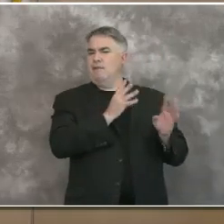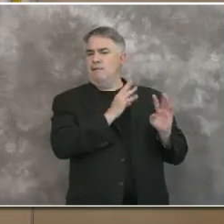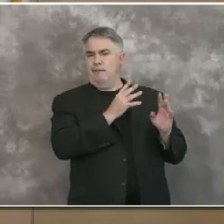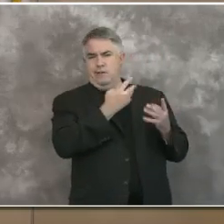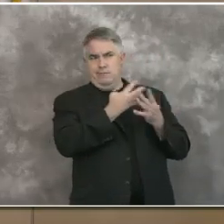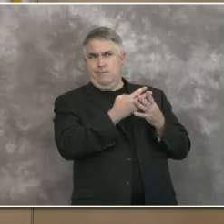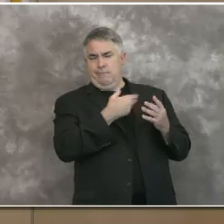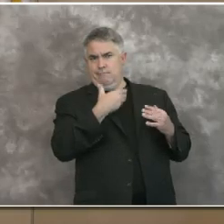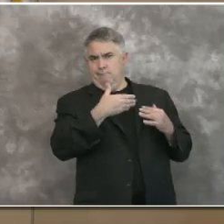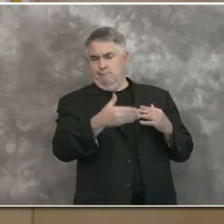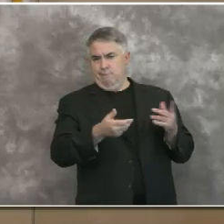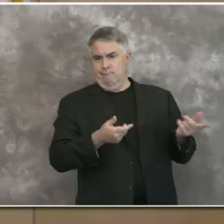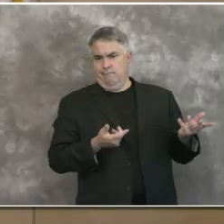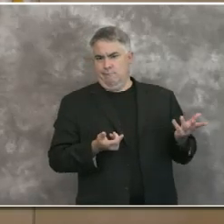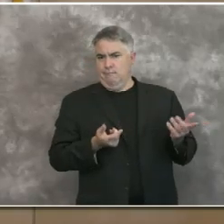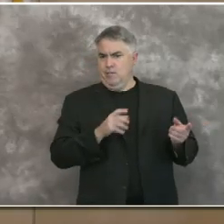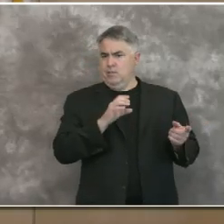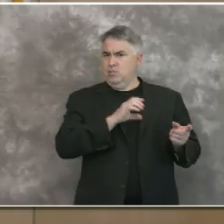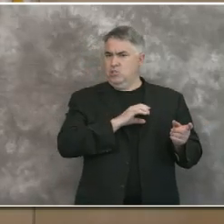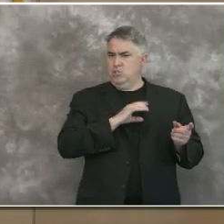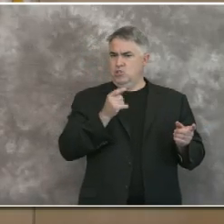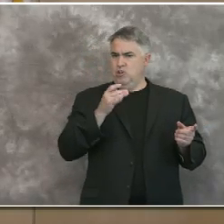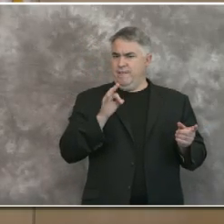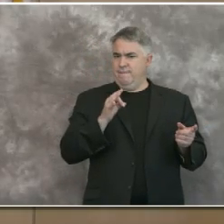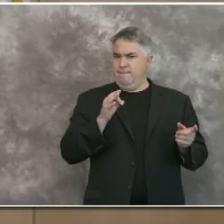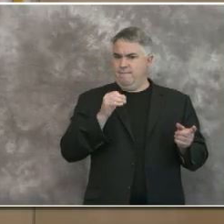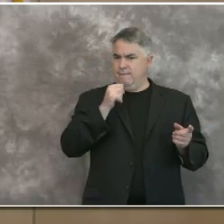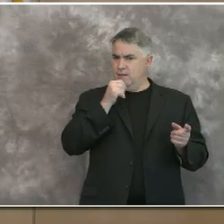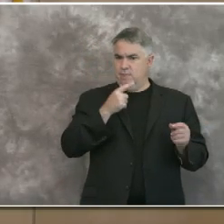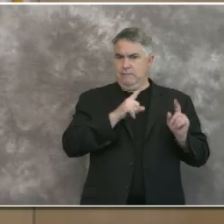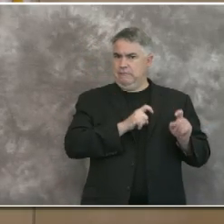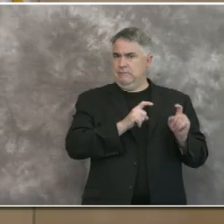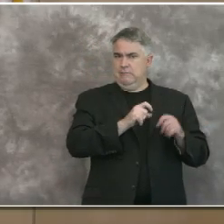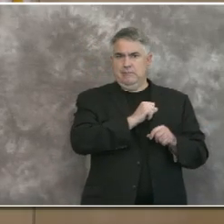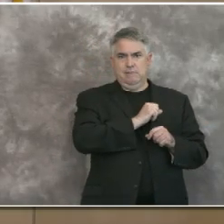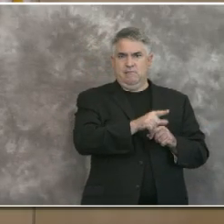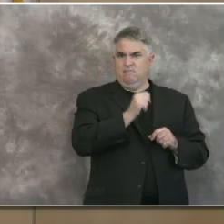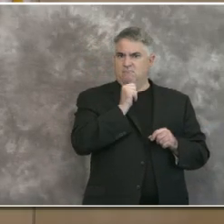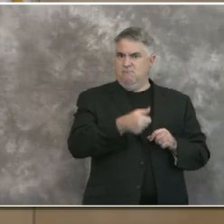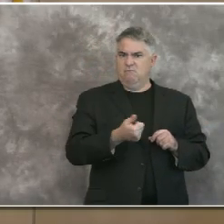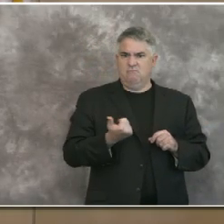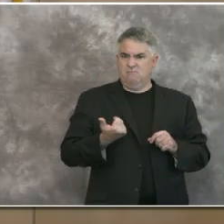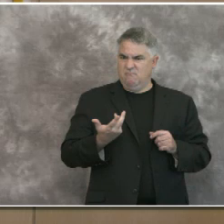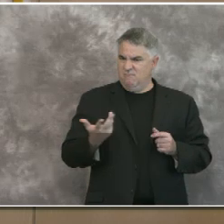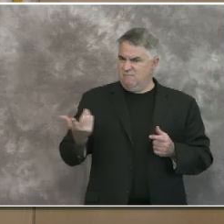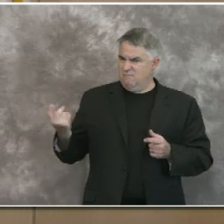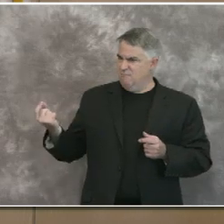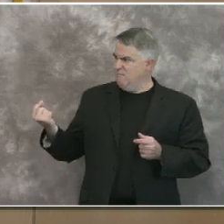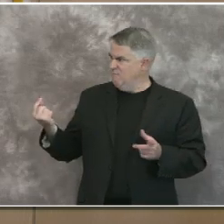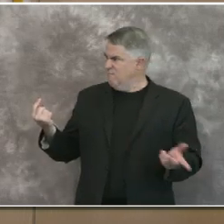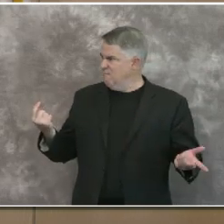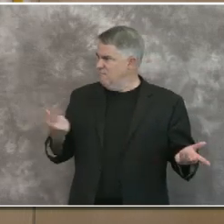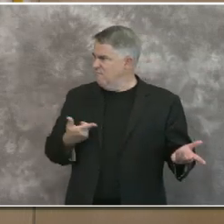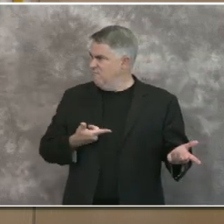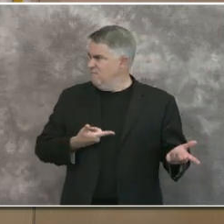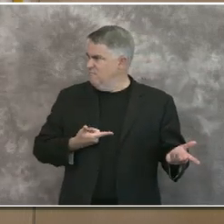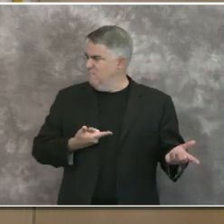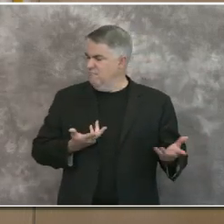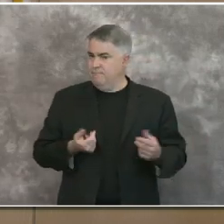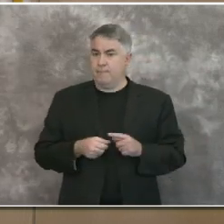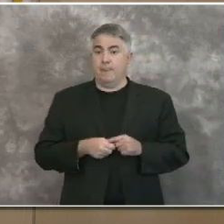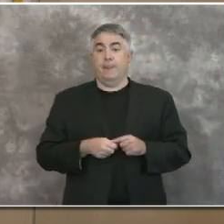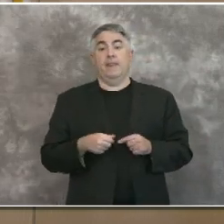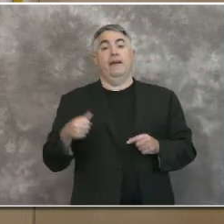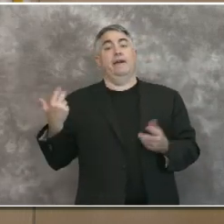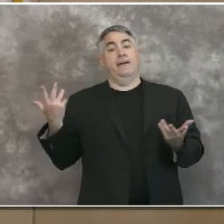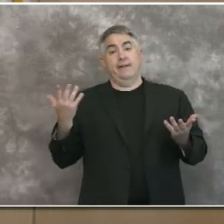no plans to test all of the inmates. What is the county's position on inmate testing? Well, first of all, in clarification of the